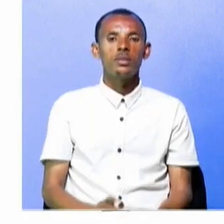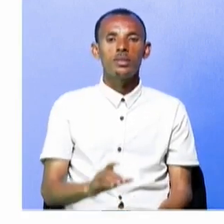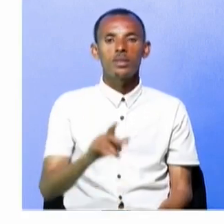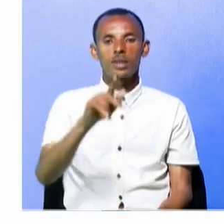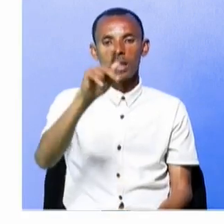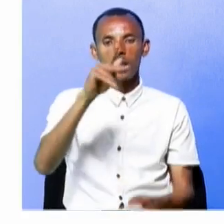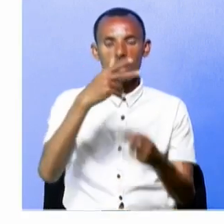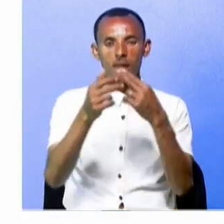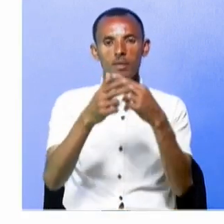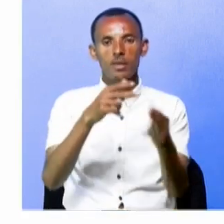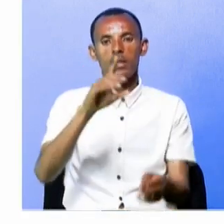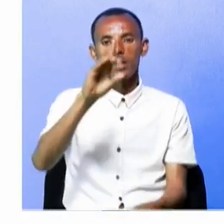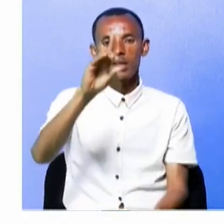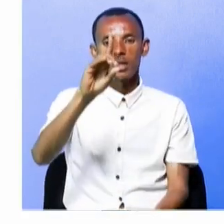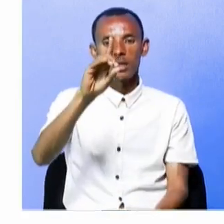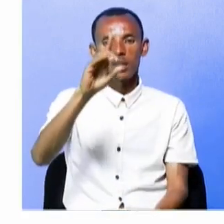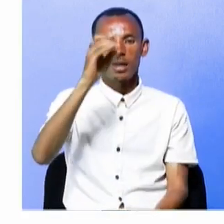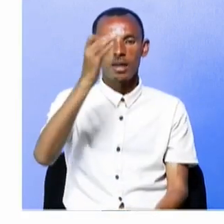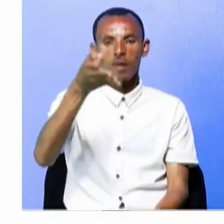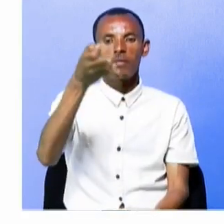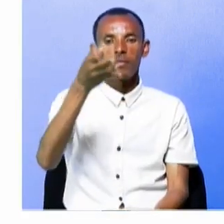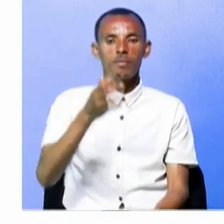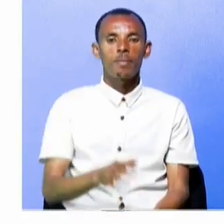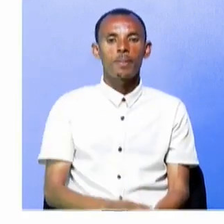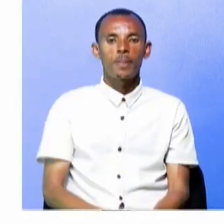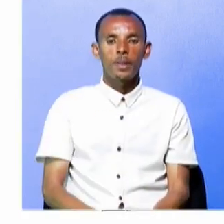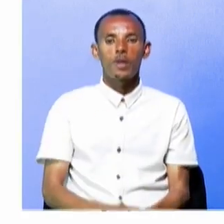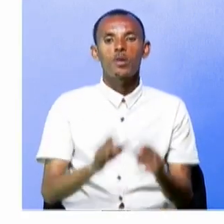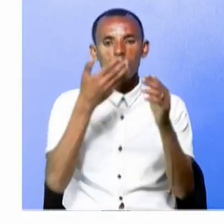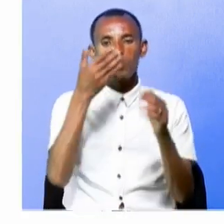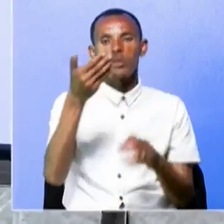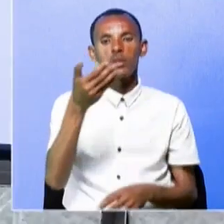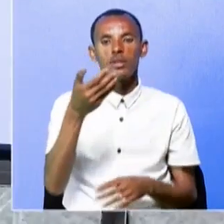K times DF. Good.